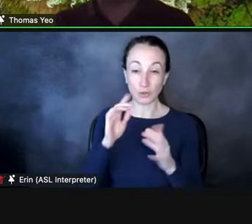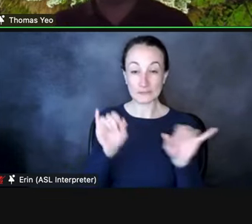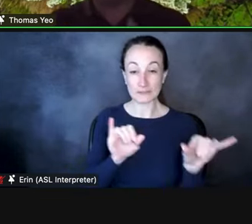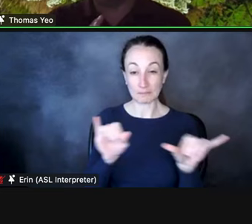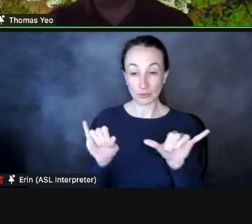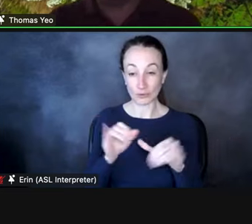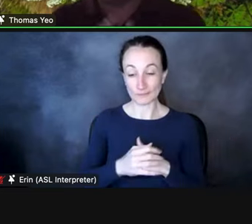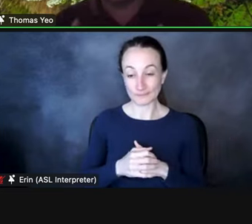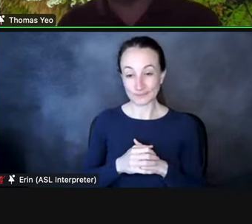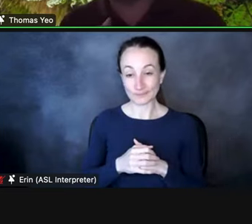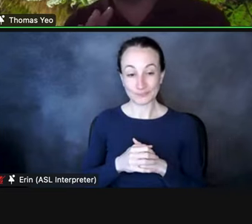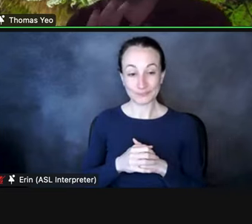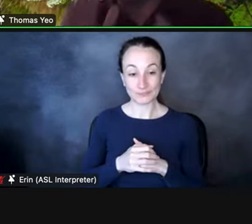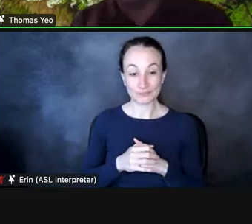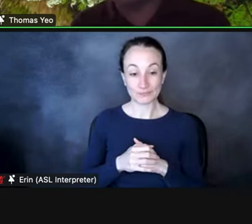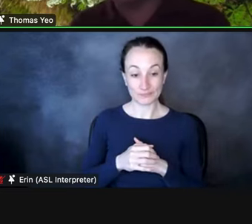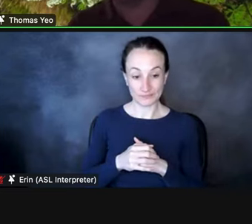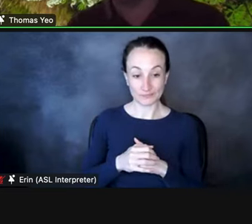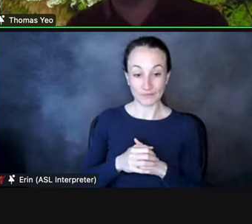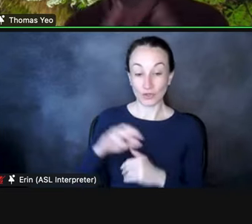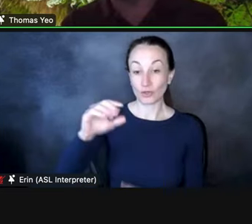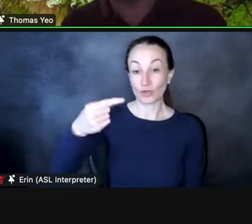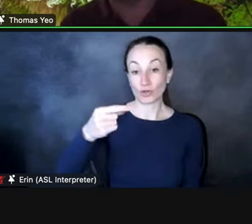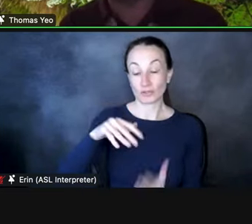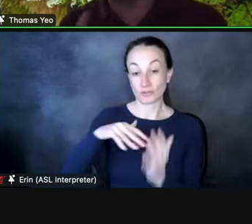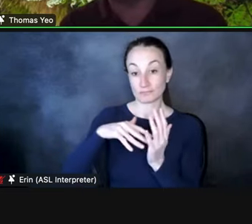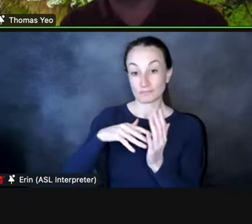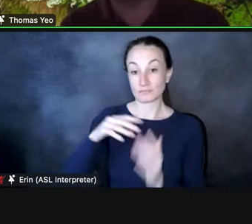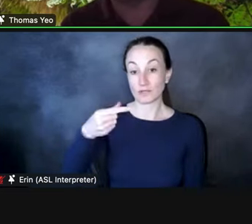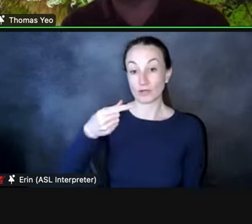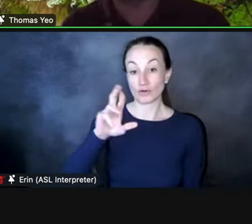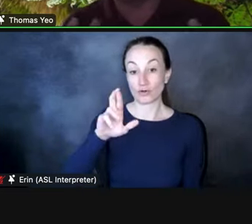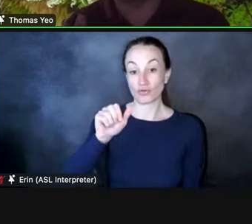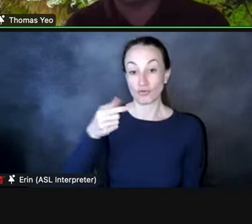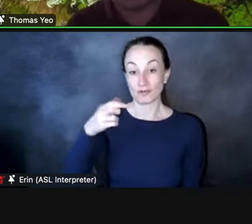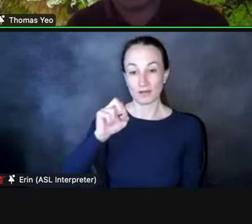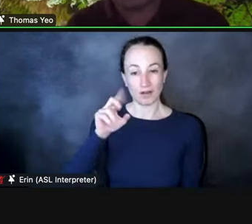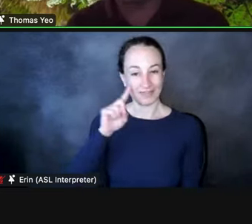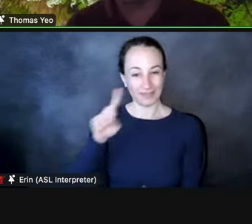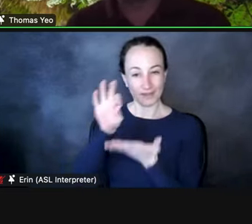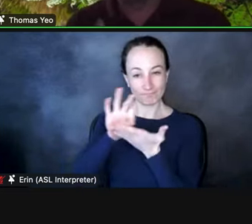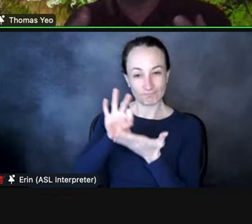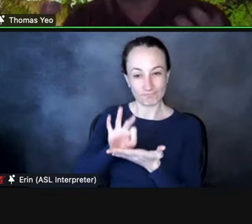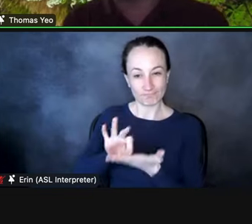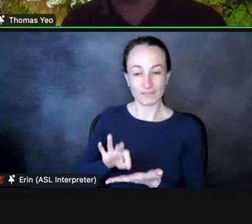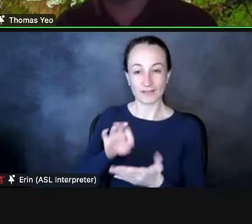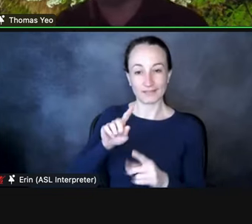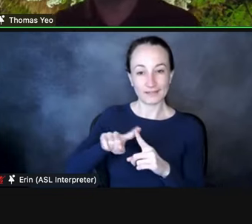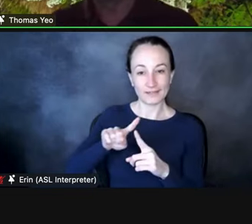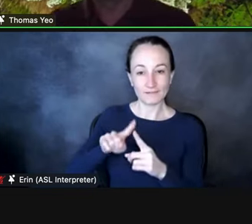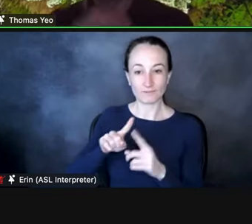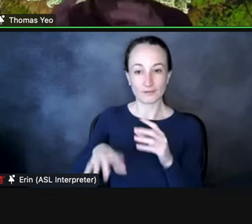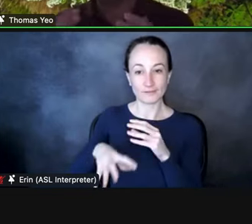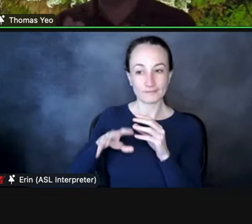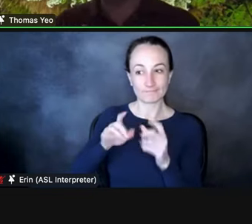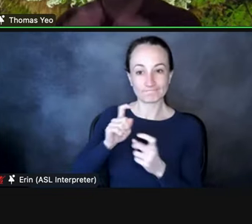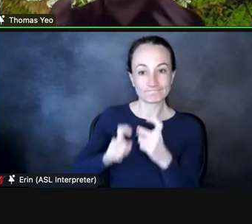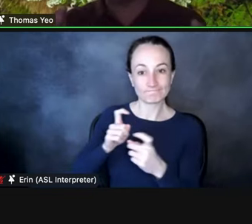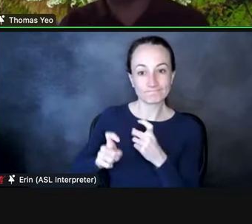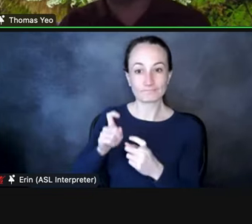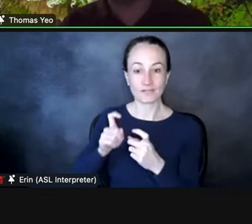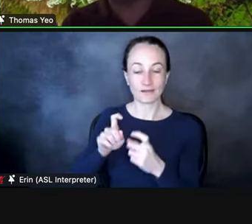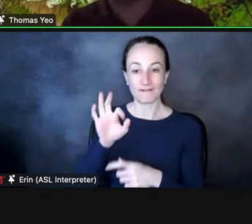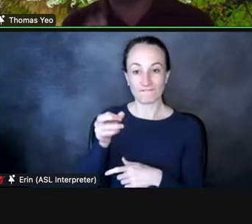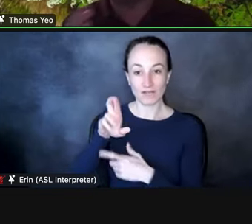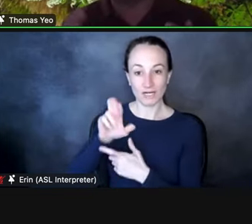Indeed, Katerina Gratton has quantified the relative contributions of different factors to functional connectivity. She found that